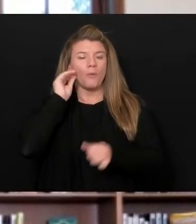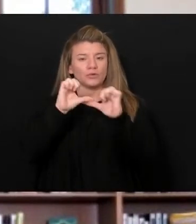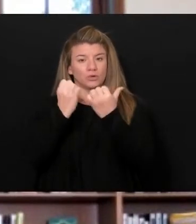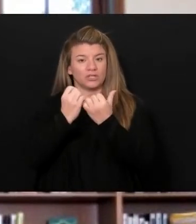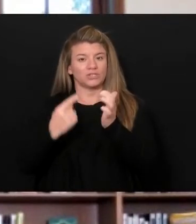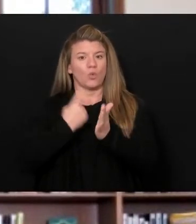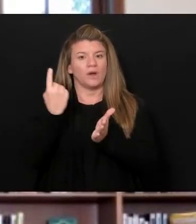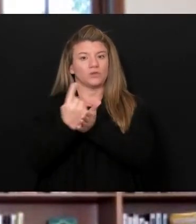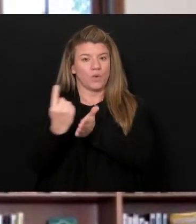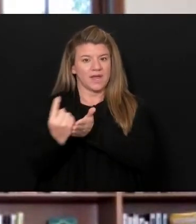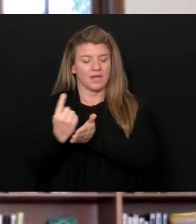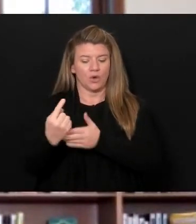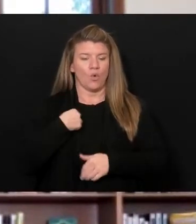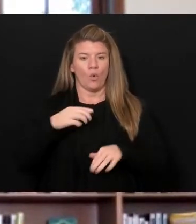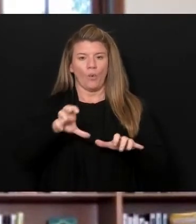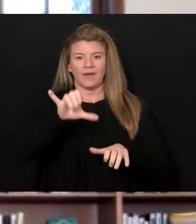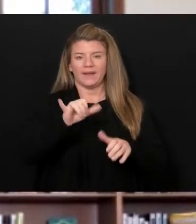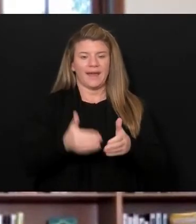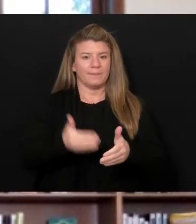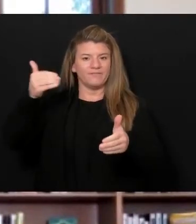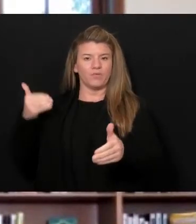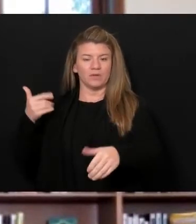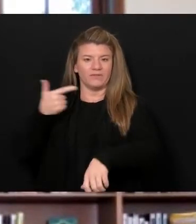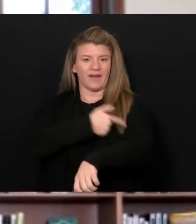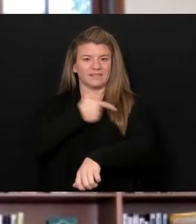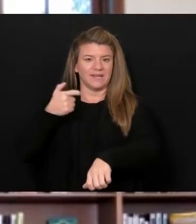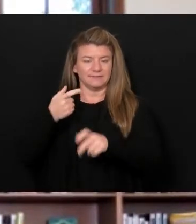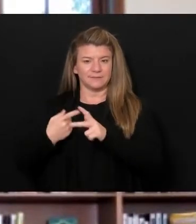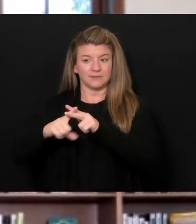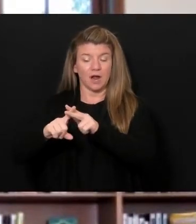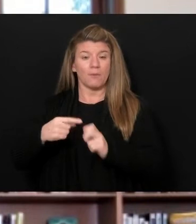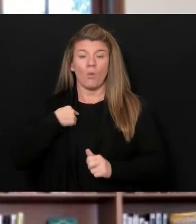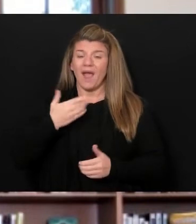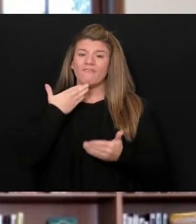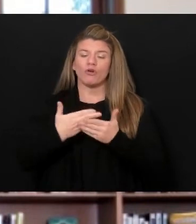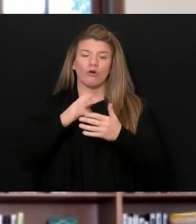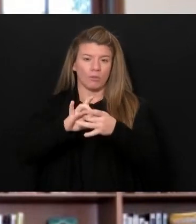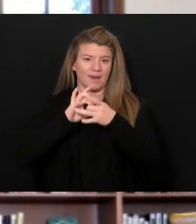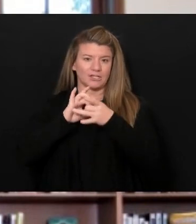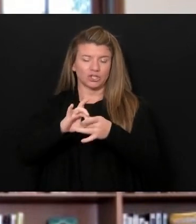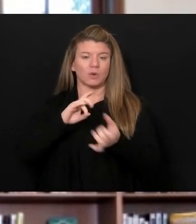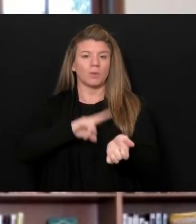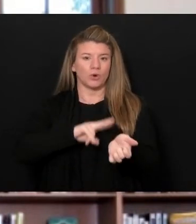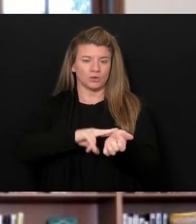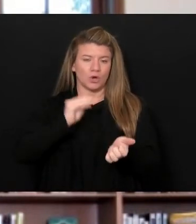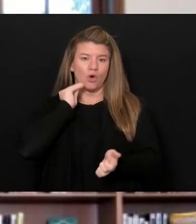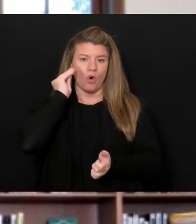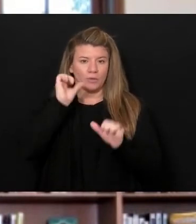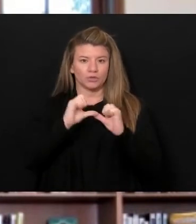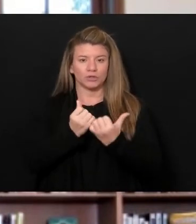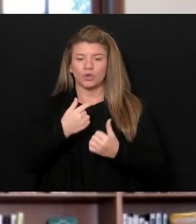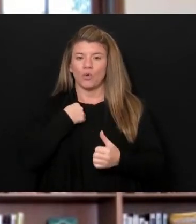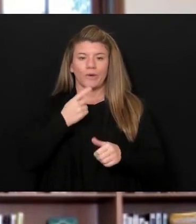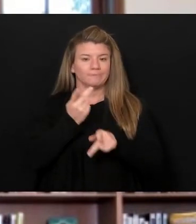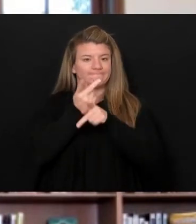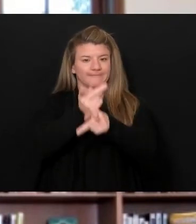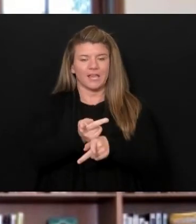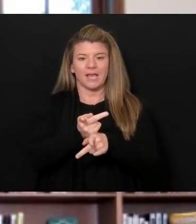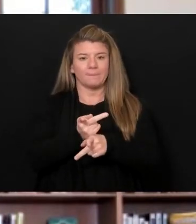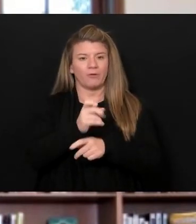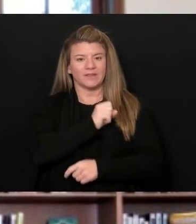were doing that prior to even the vaccination rollout, but we have a really good relationship with our nursing home association, so we keep up with their